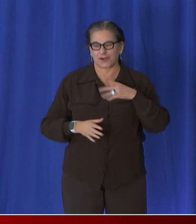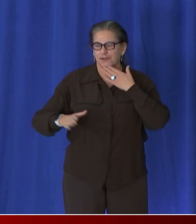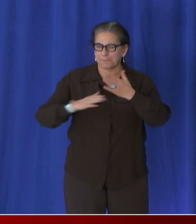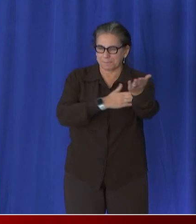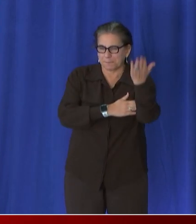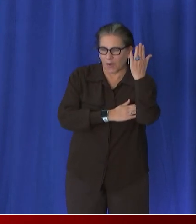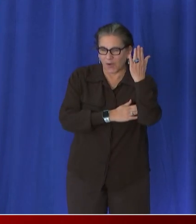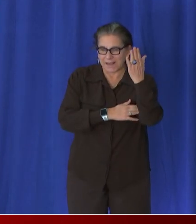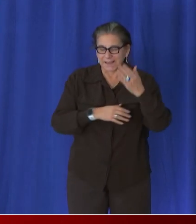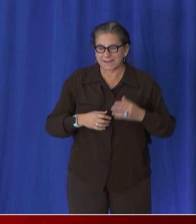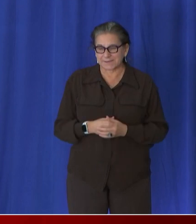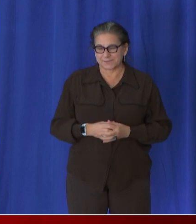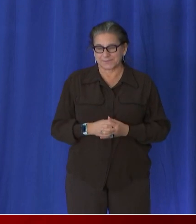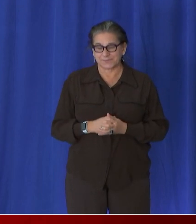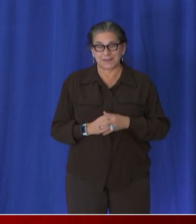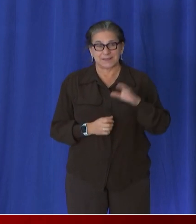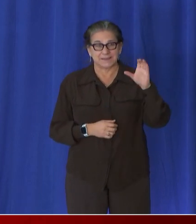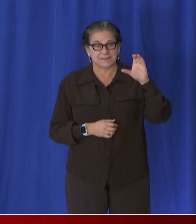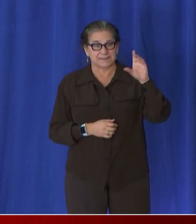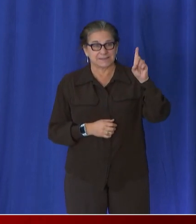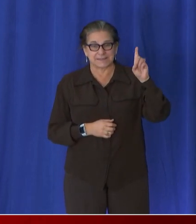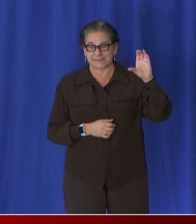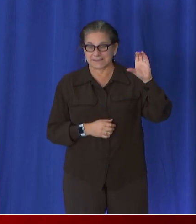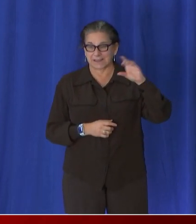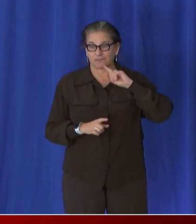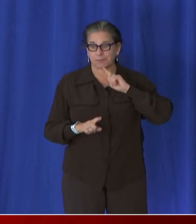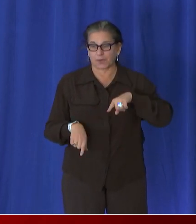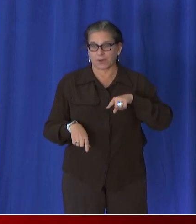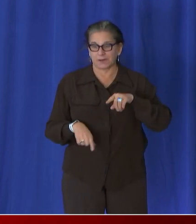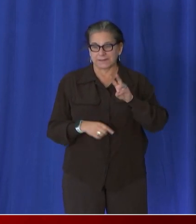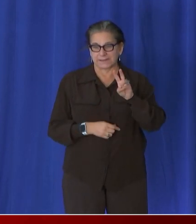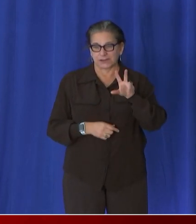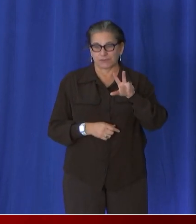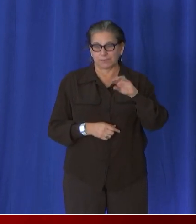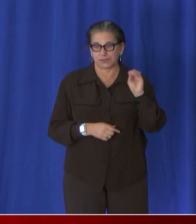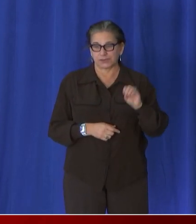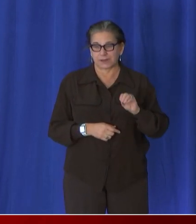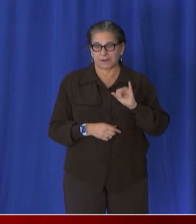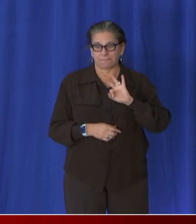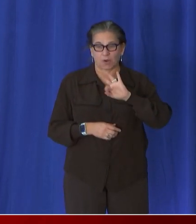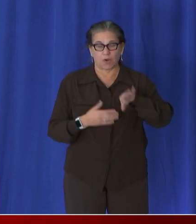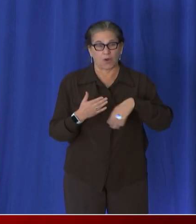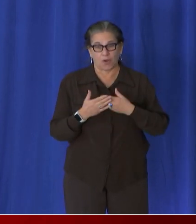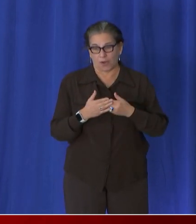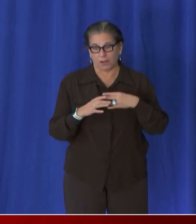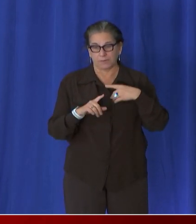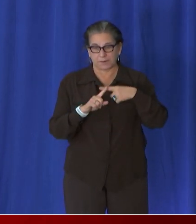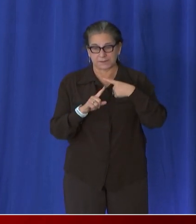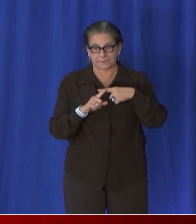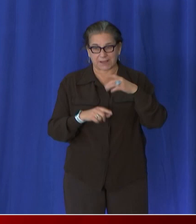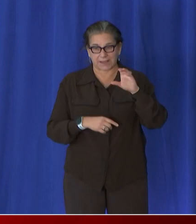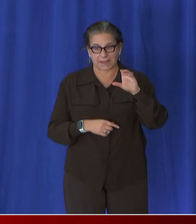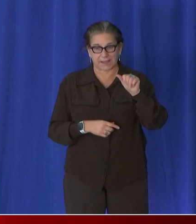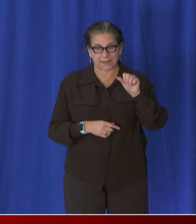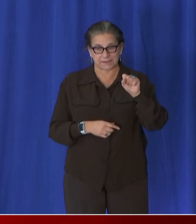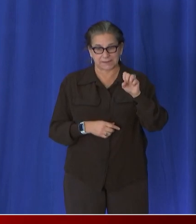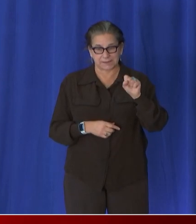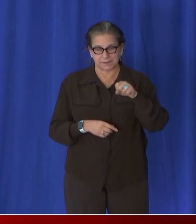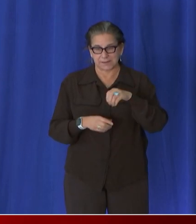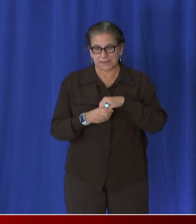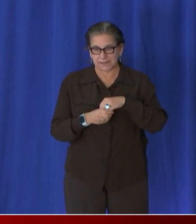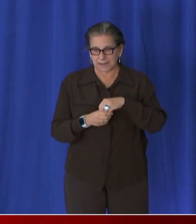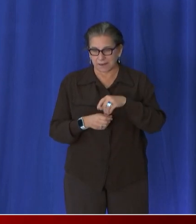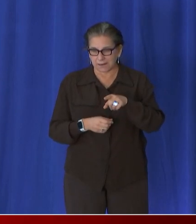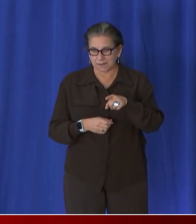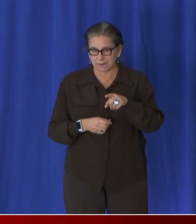The CDC is currently reporting that 73% of all cases in the United States is the Omicron variant. And we know